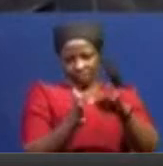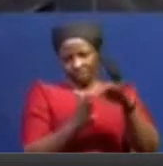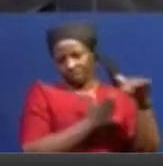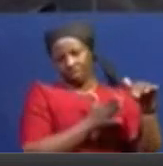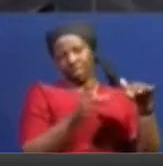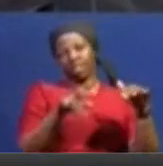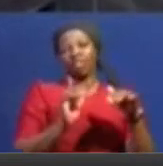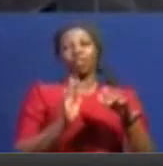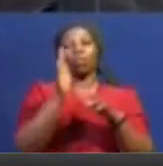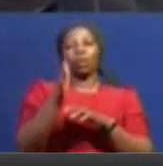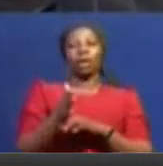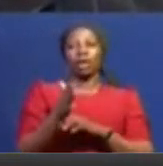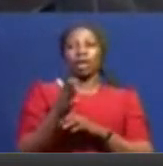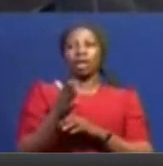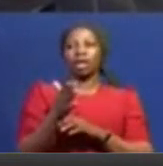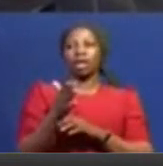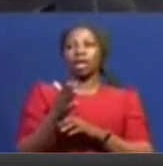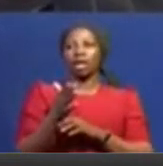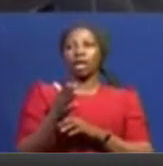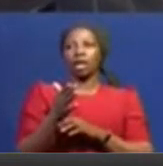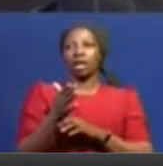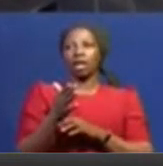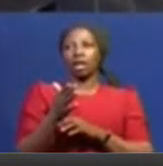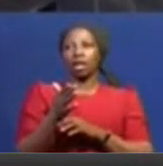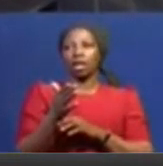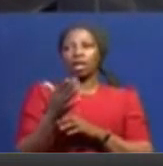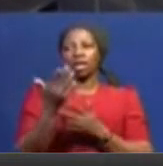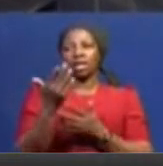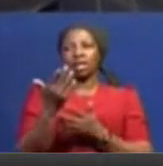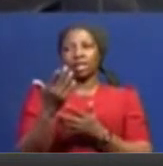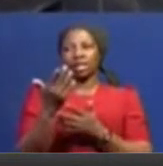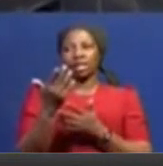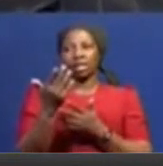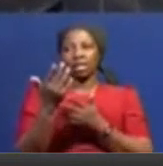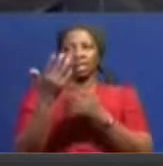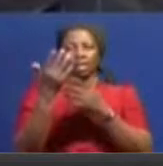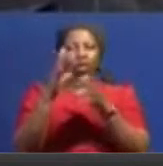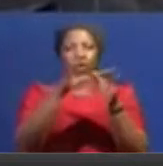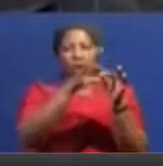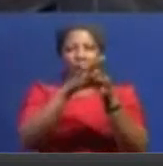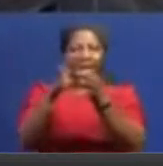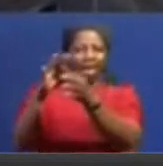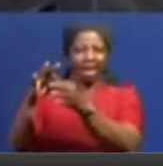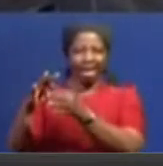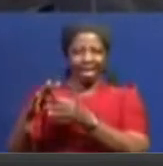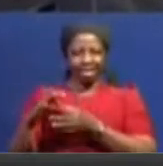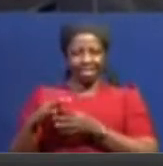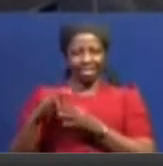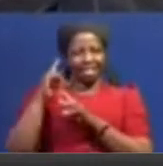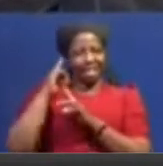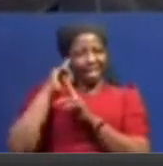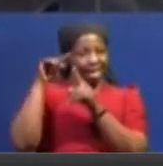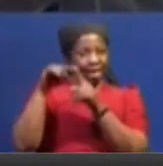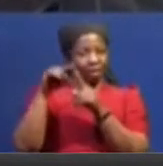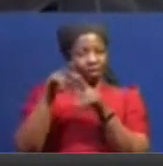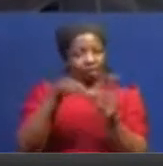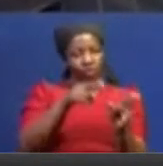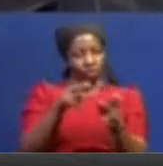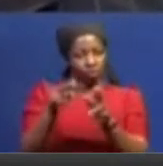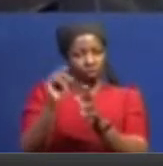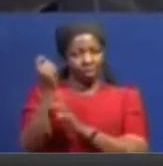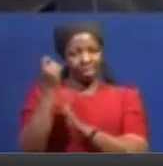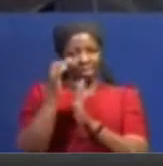the embodiment of the aspirations of the ordinary Kenyan that